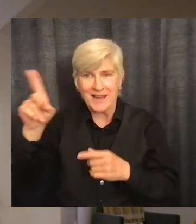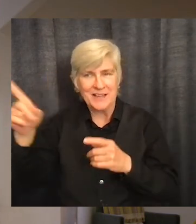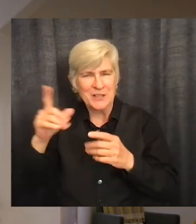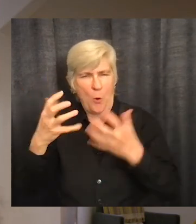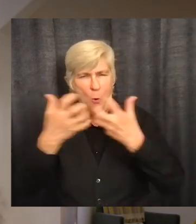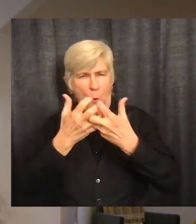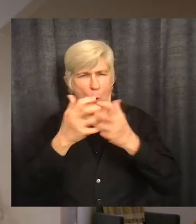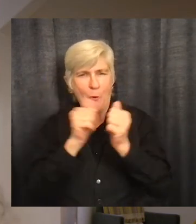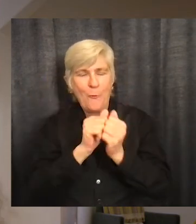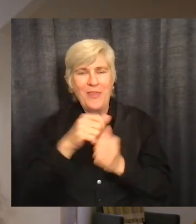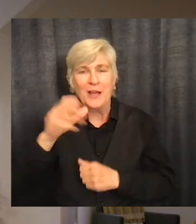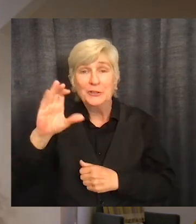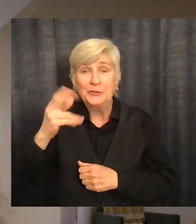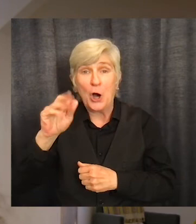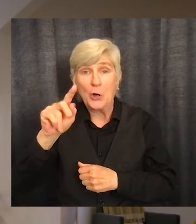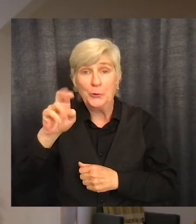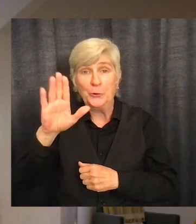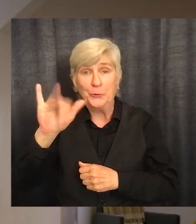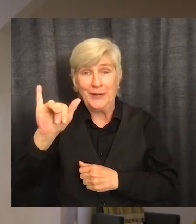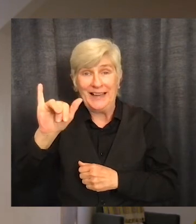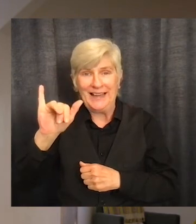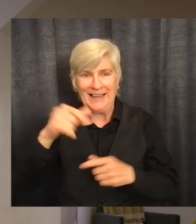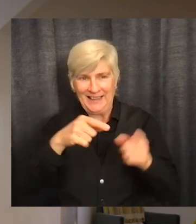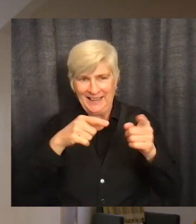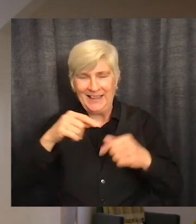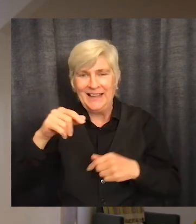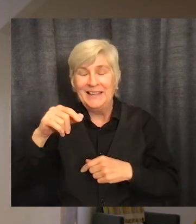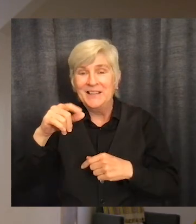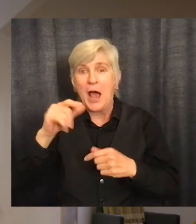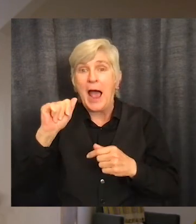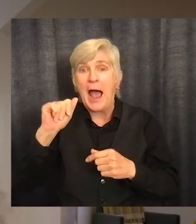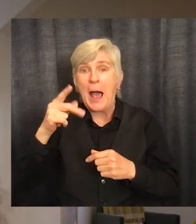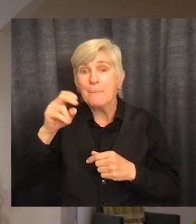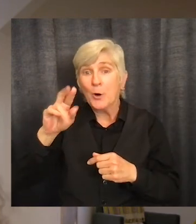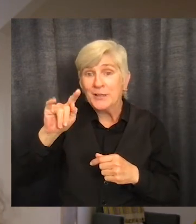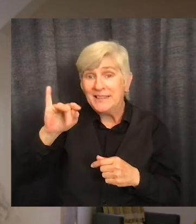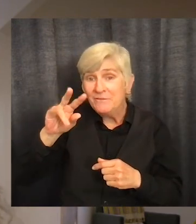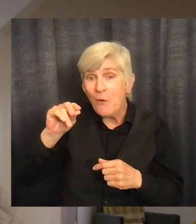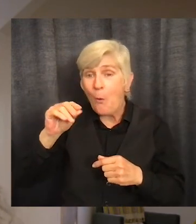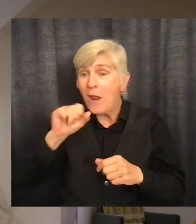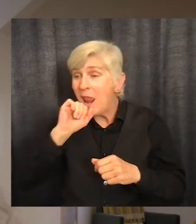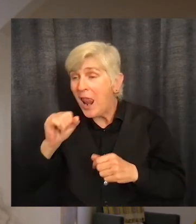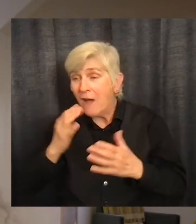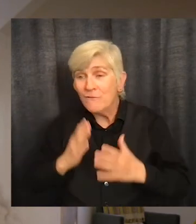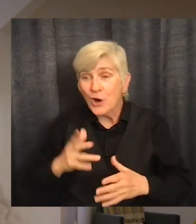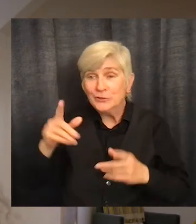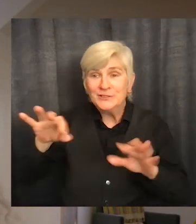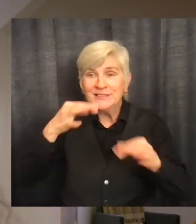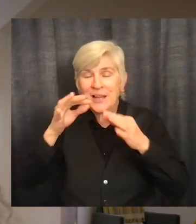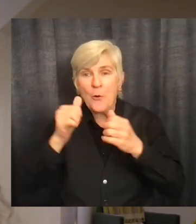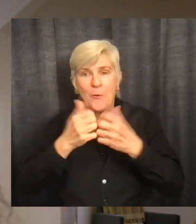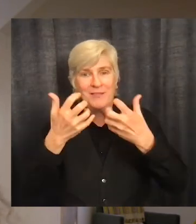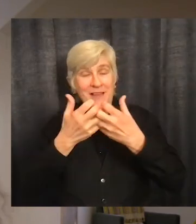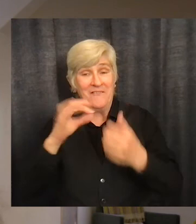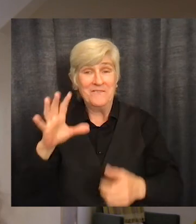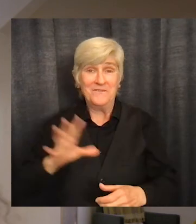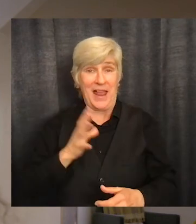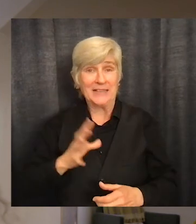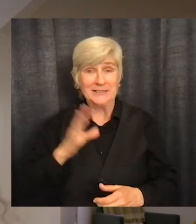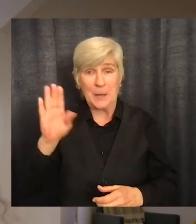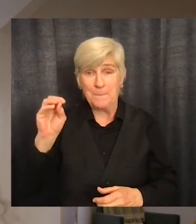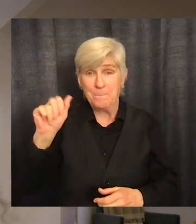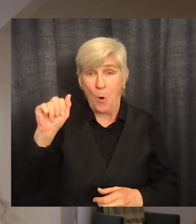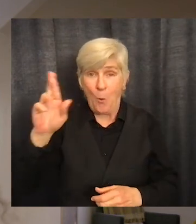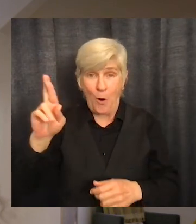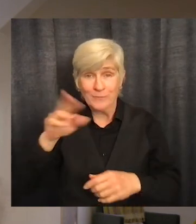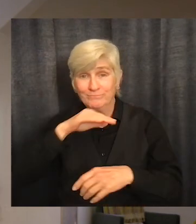that epic charcuterie trend to meet their target audience, aperitivo lovers, with one of our emerging Pinterest trends, fancy